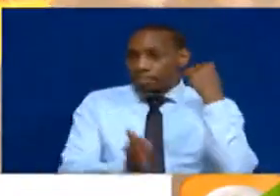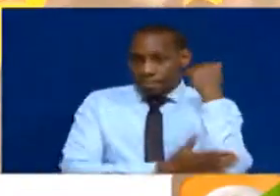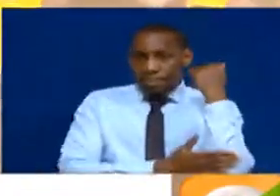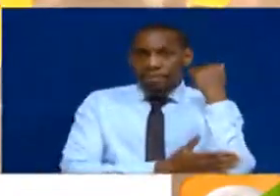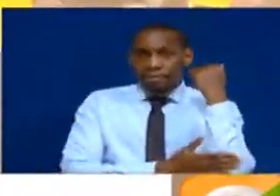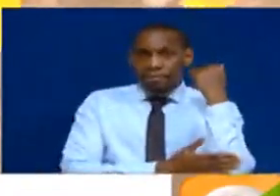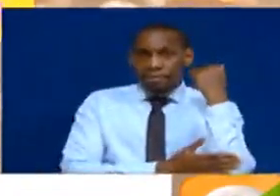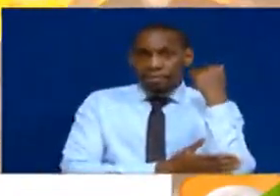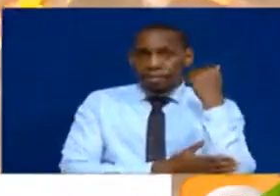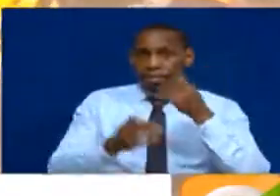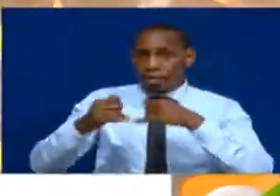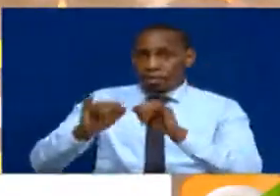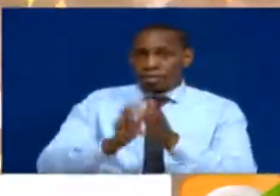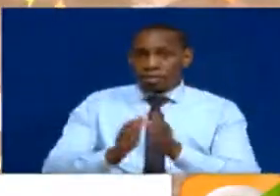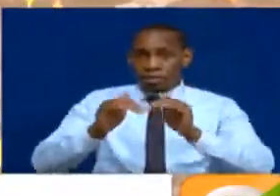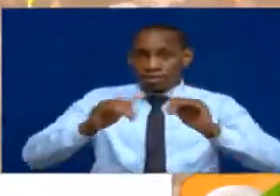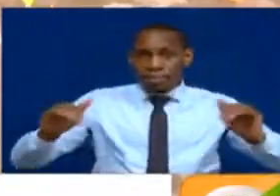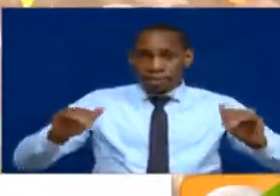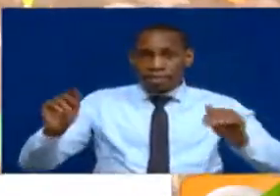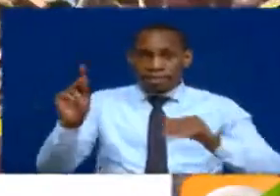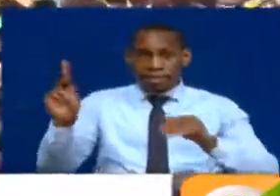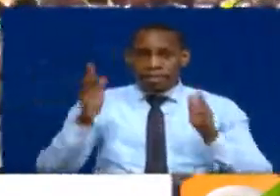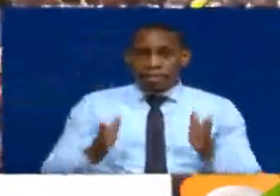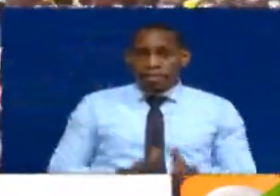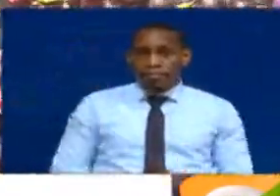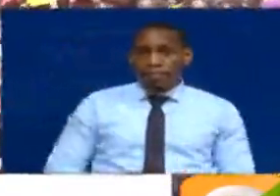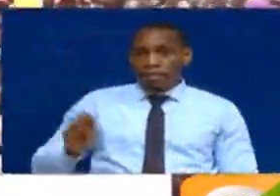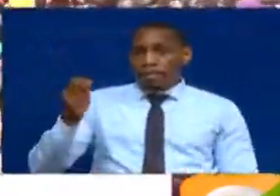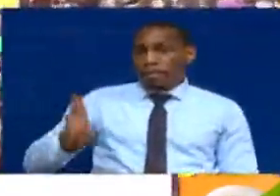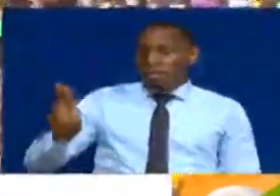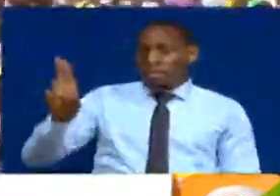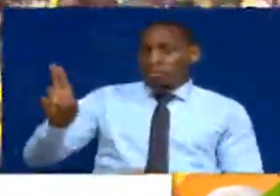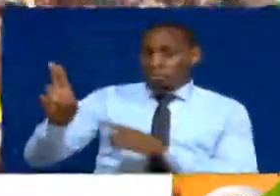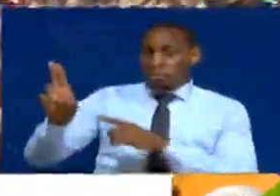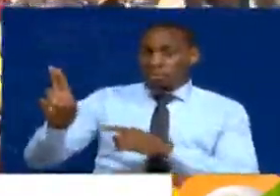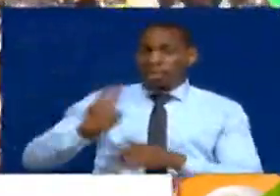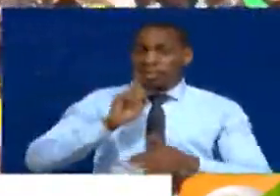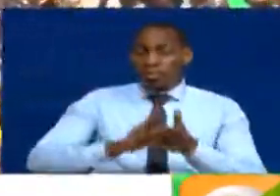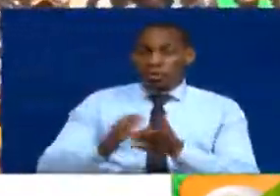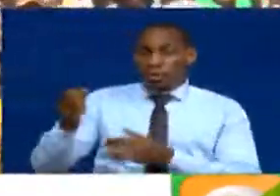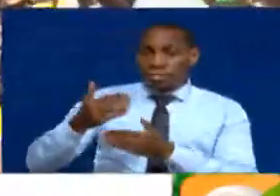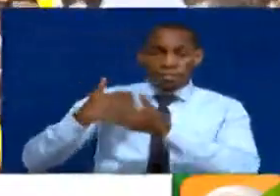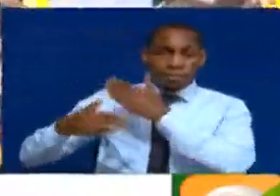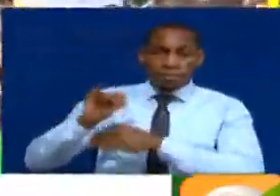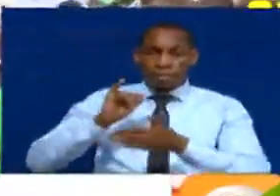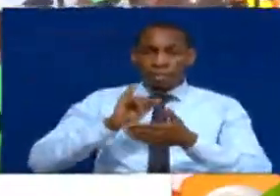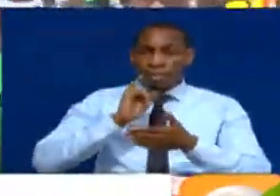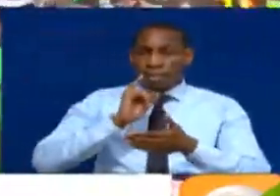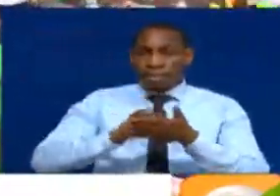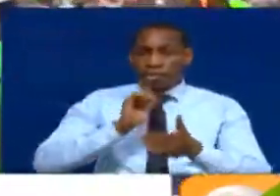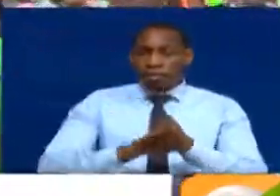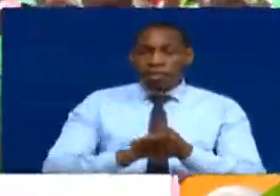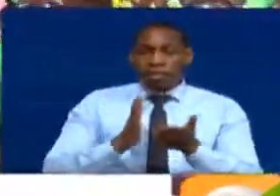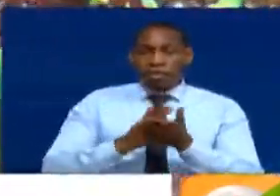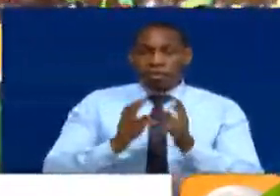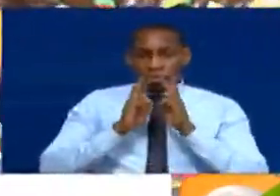mbaya ya kujaribu kuwatenganisha wa Kenya. President Uhuru Kenyatta has stated in the last several months that he has enjoyed peace and